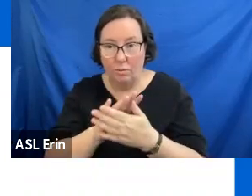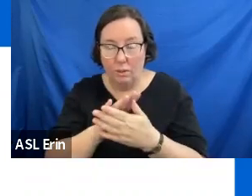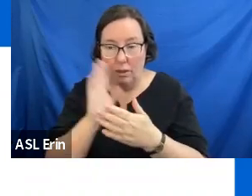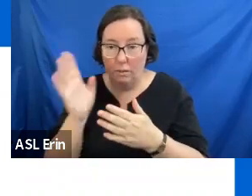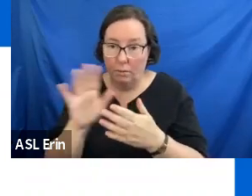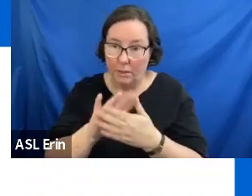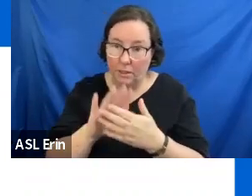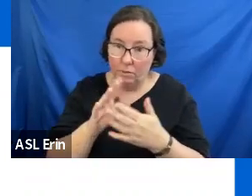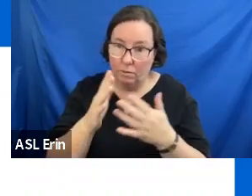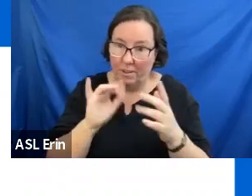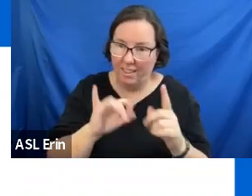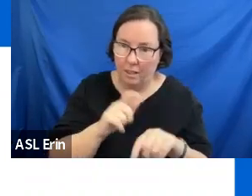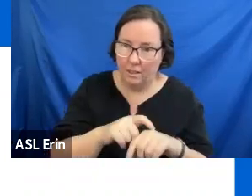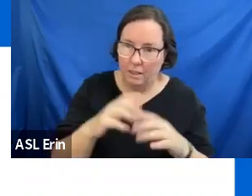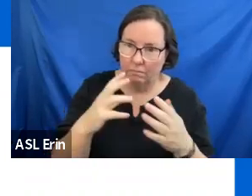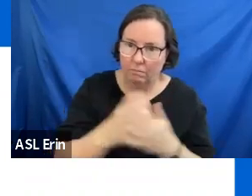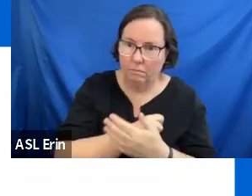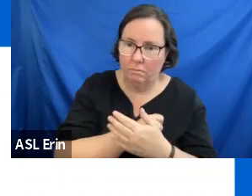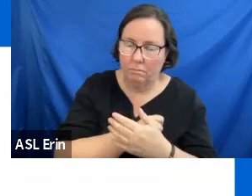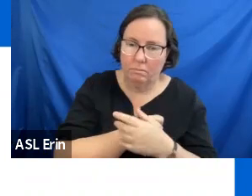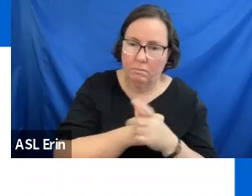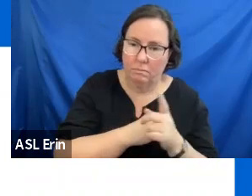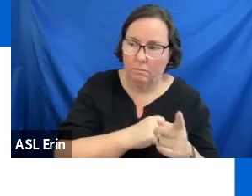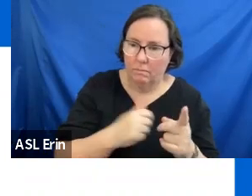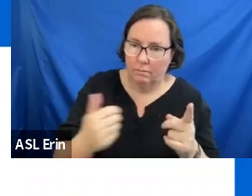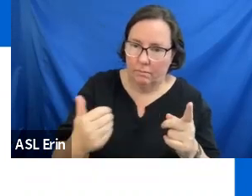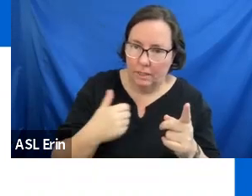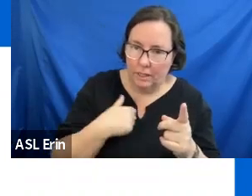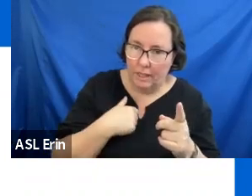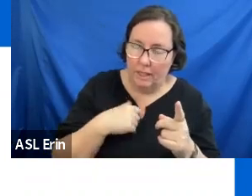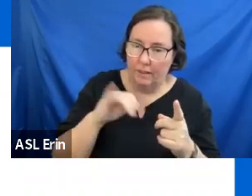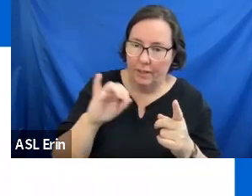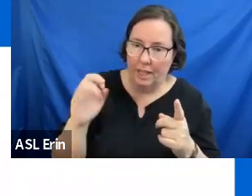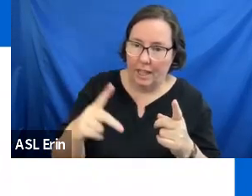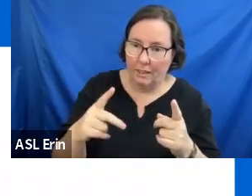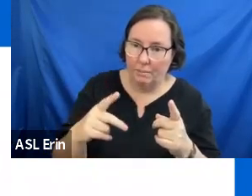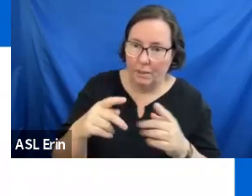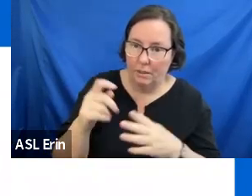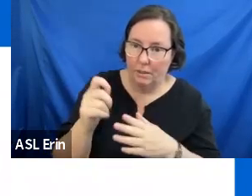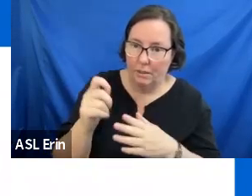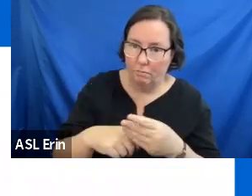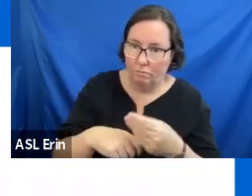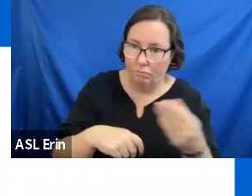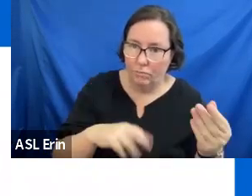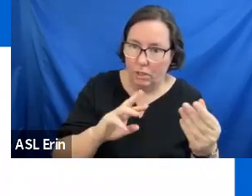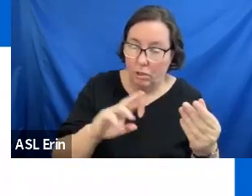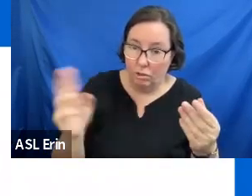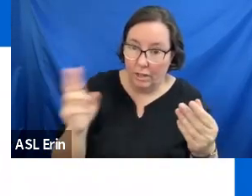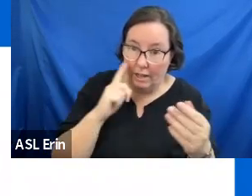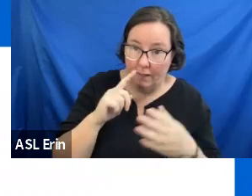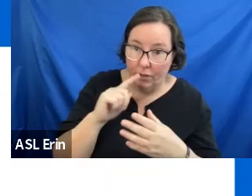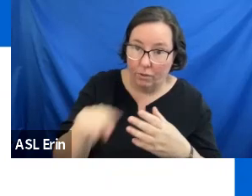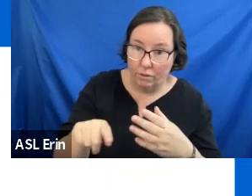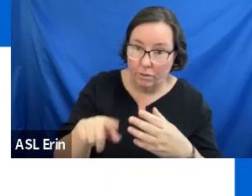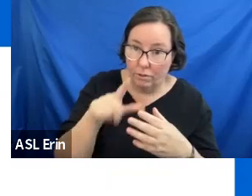the schools at that time have the individual IEPs for the students